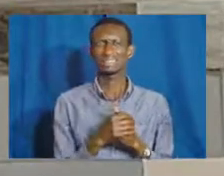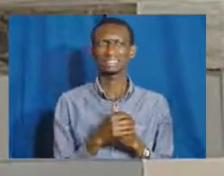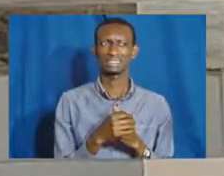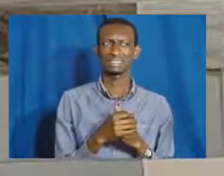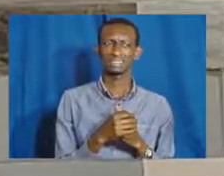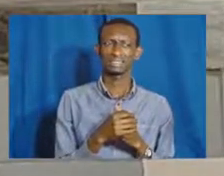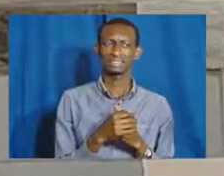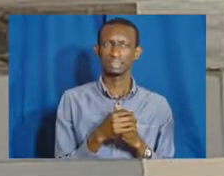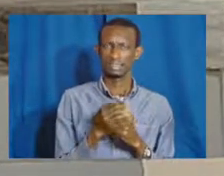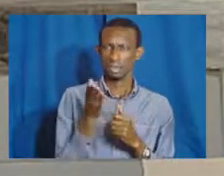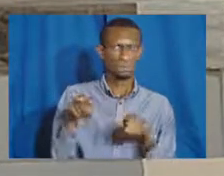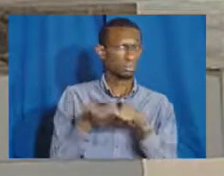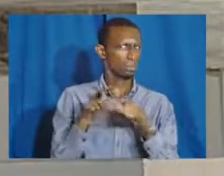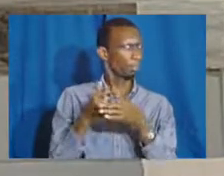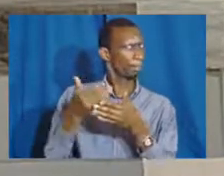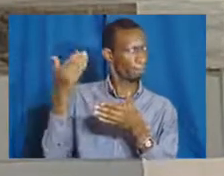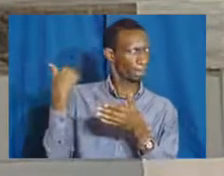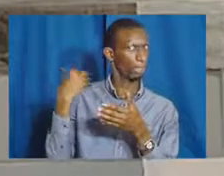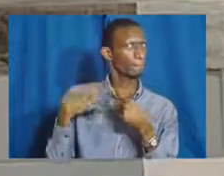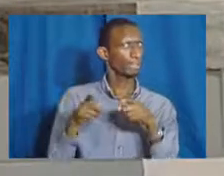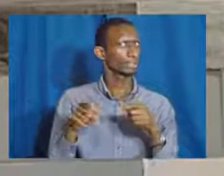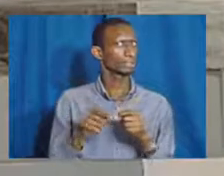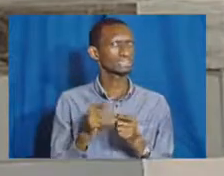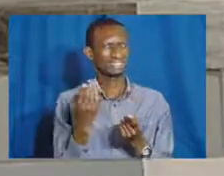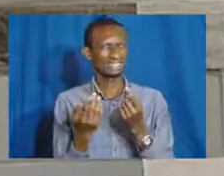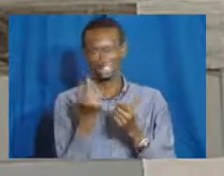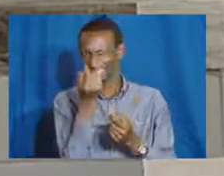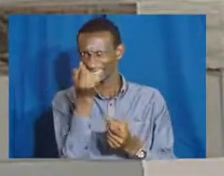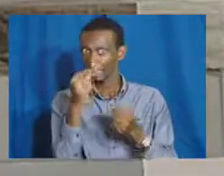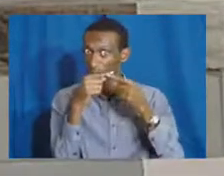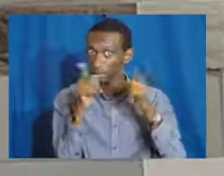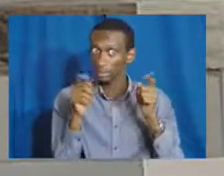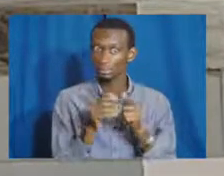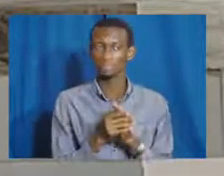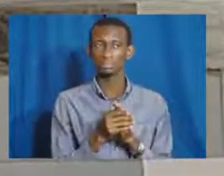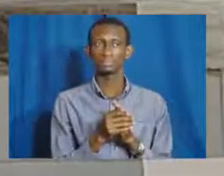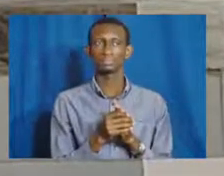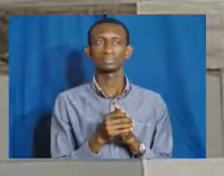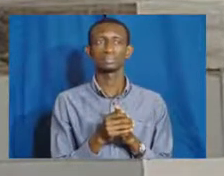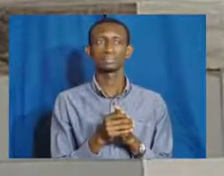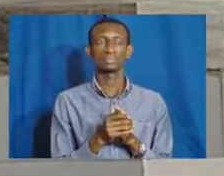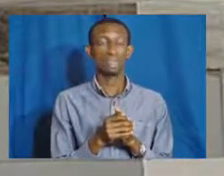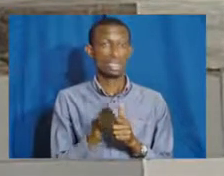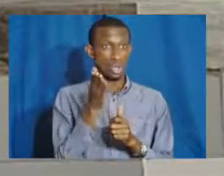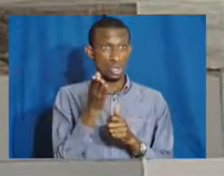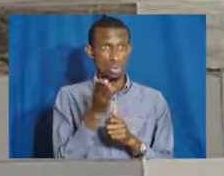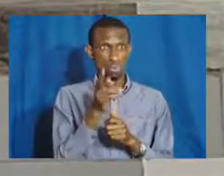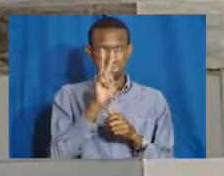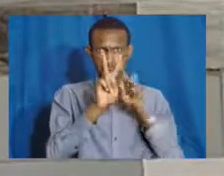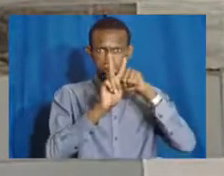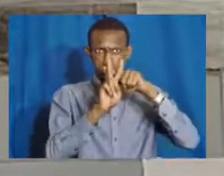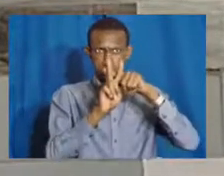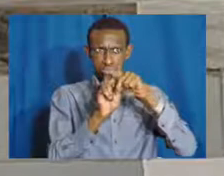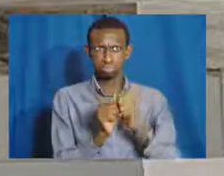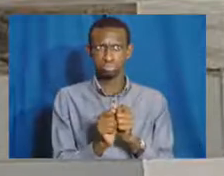that the previous one, but there is a difference. For any real number,